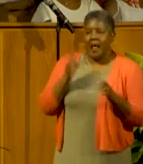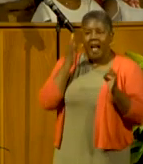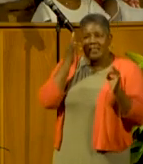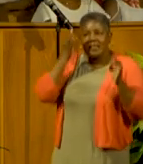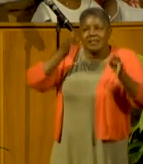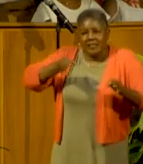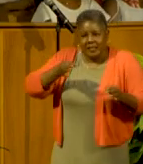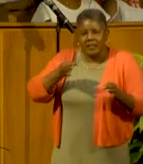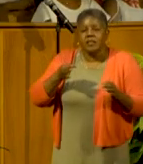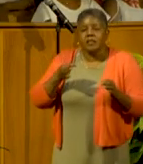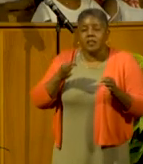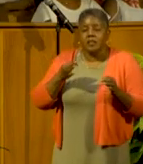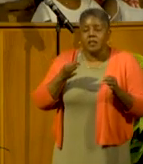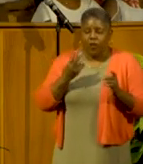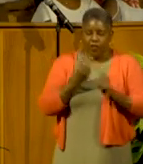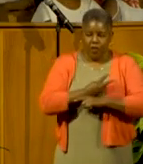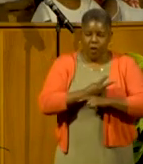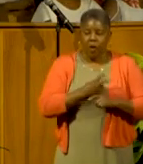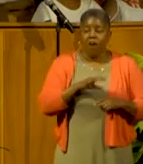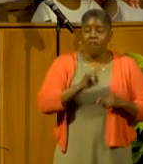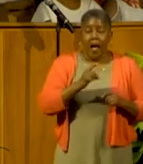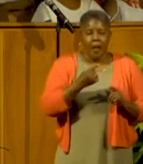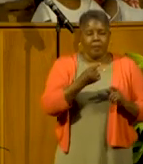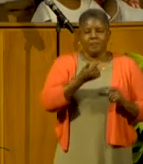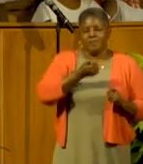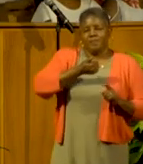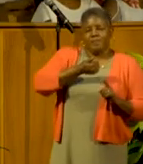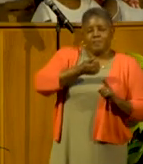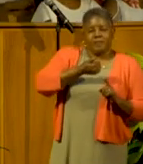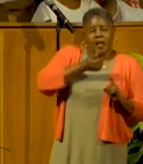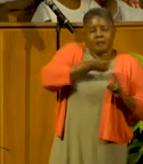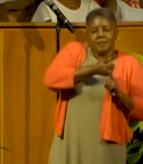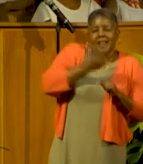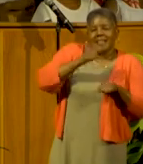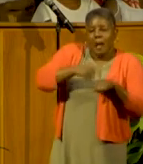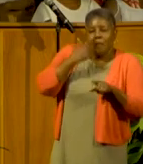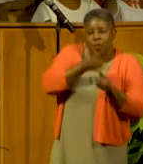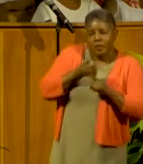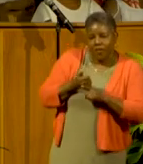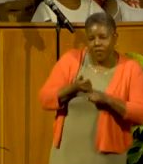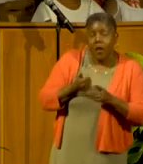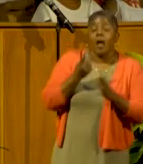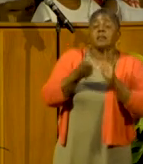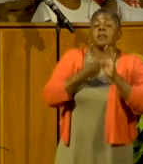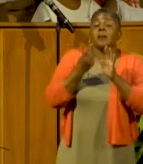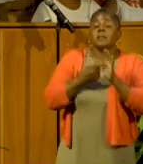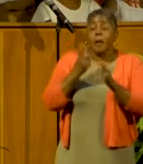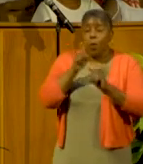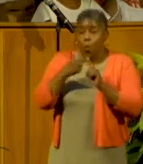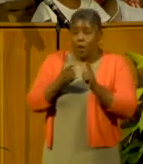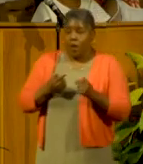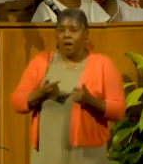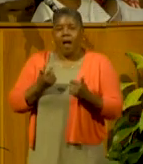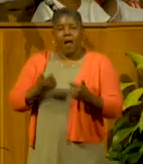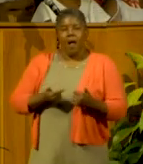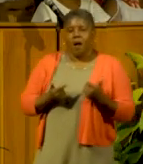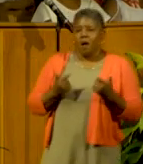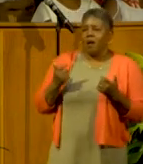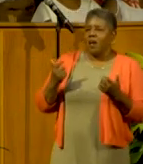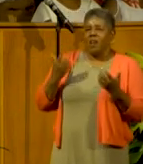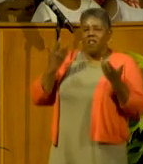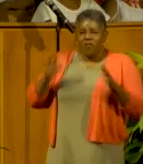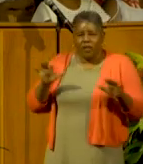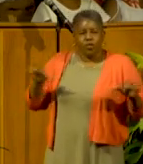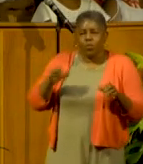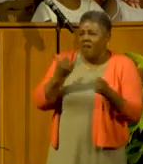conscious decision to find me time in the midst of the mayhem around him. Church, there's gonna be times when you're bombarded with life's trials. You've done all